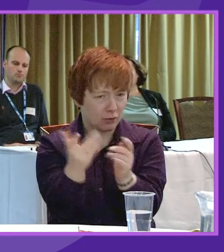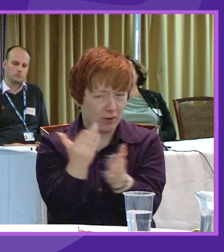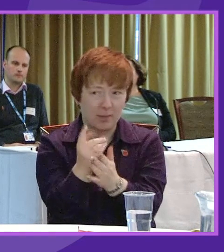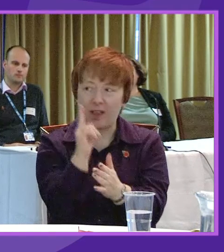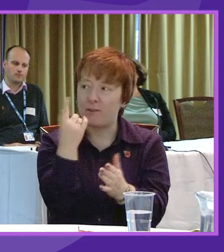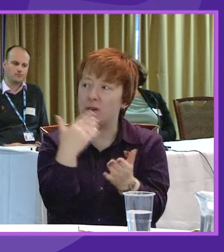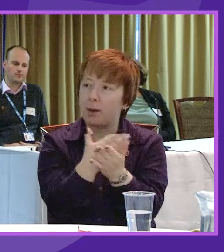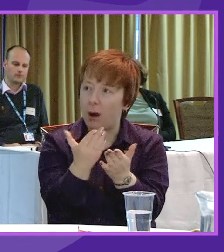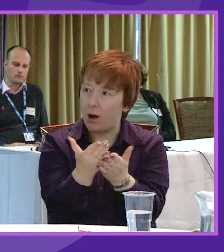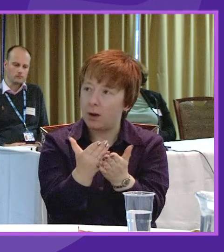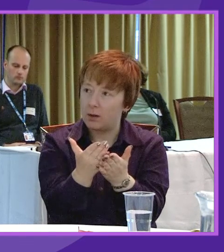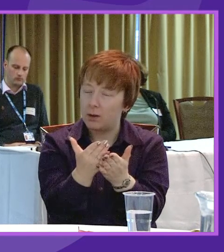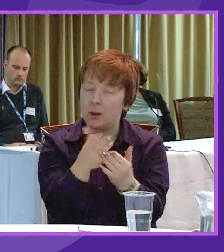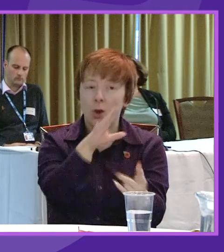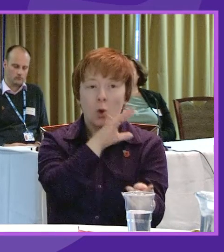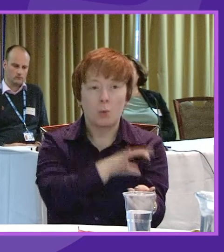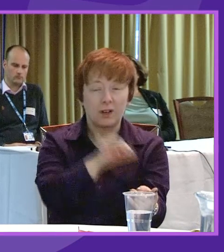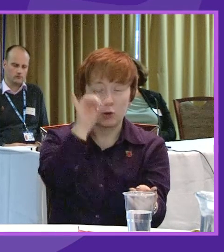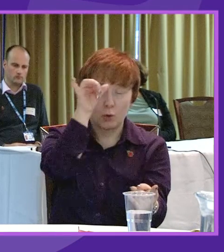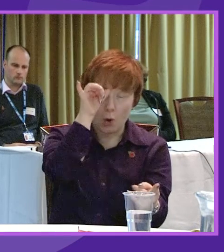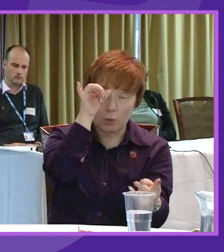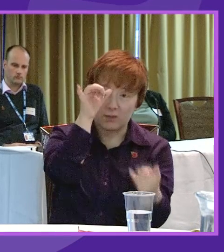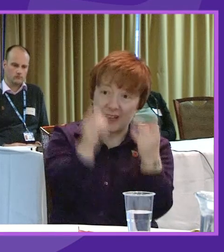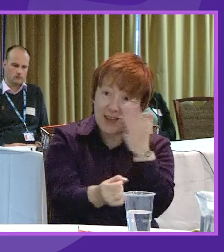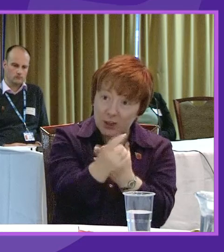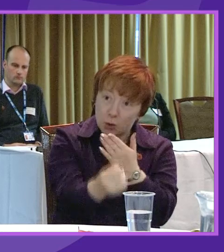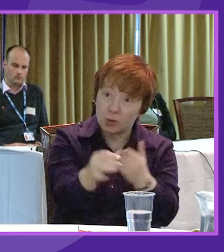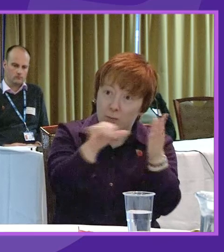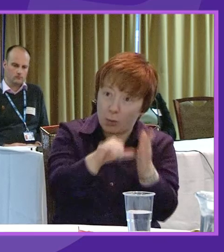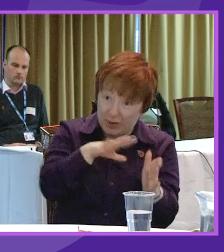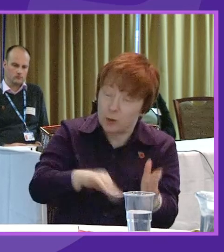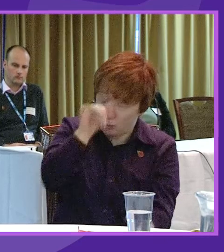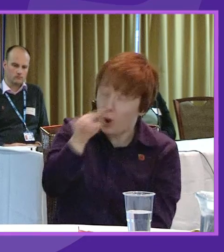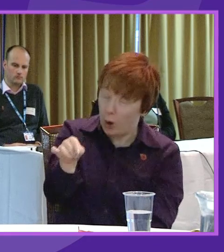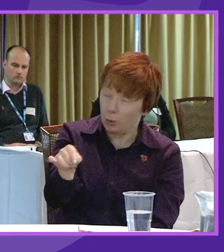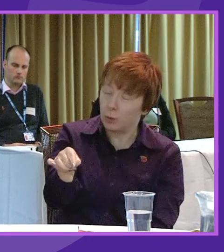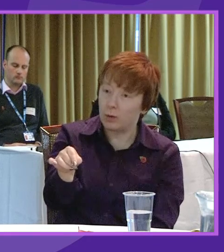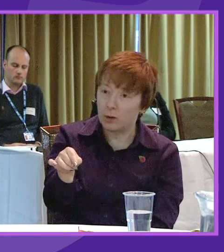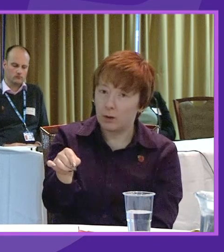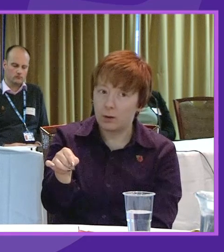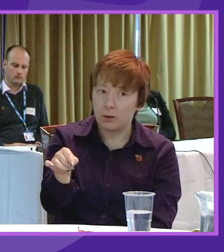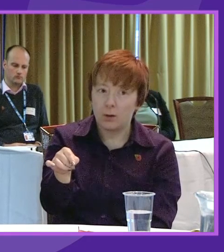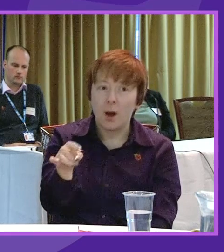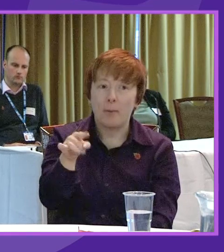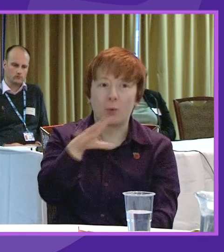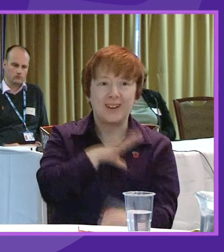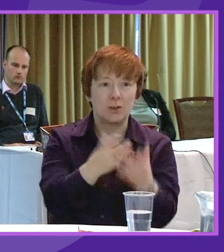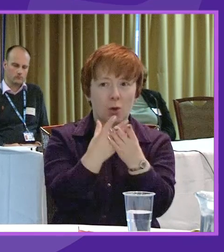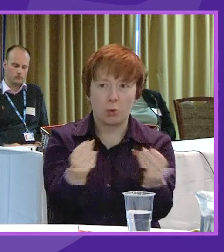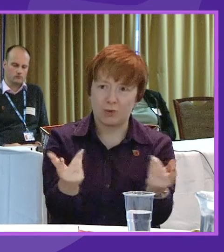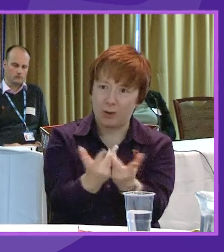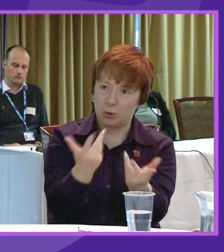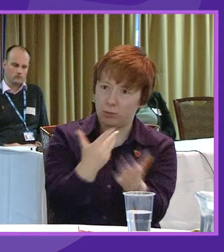stage. It's really useful to understand these problems and understand specifically what's going on for the PWP workforce, but ideally we want